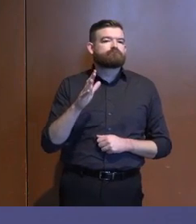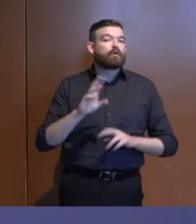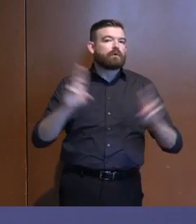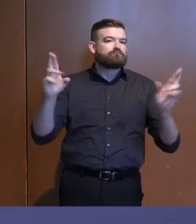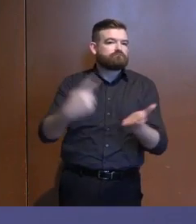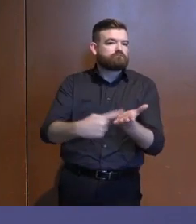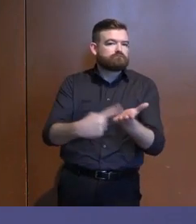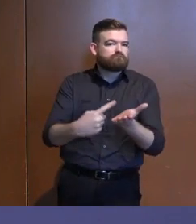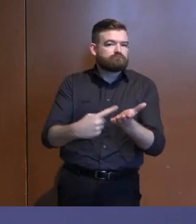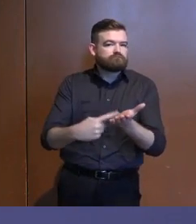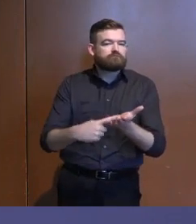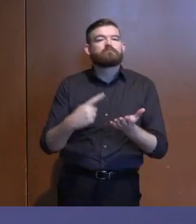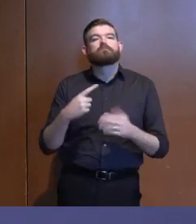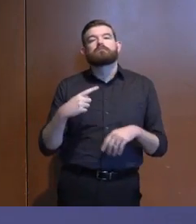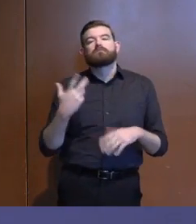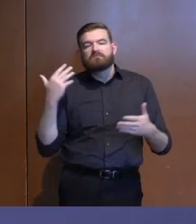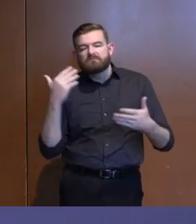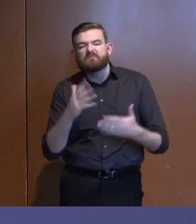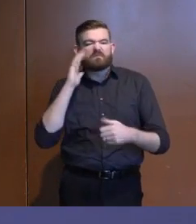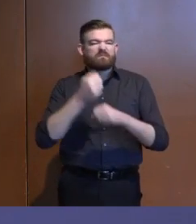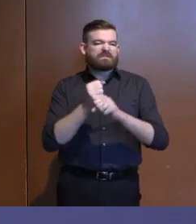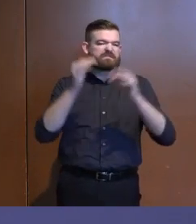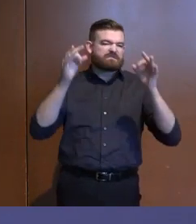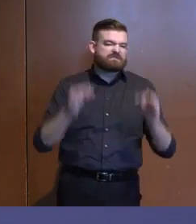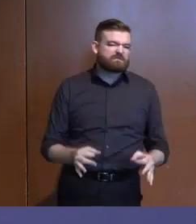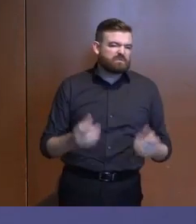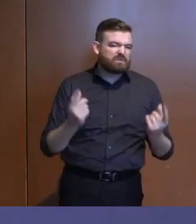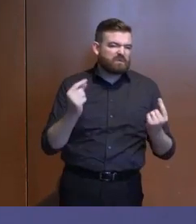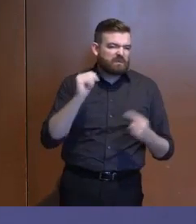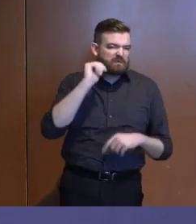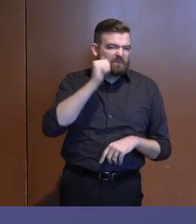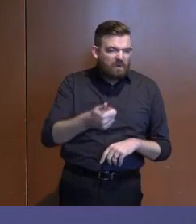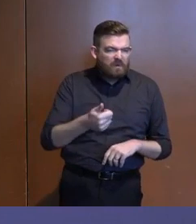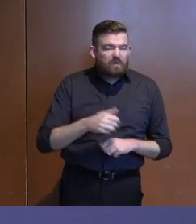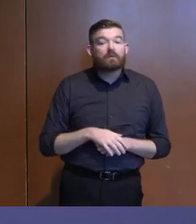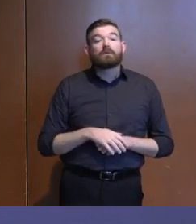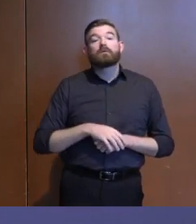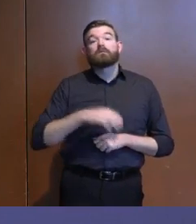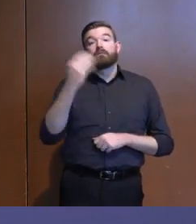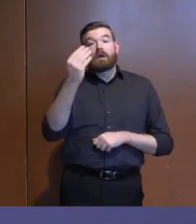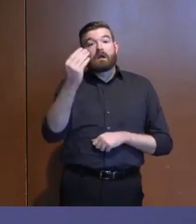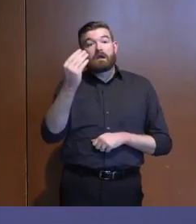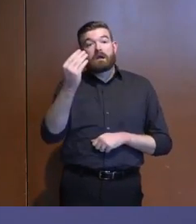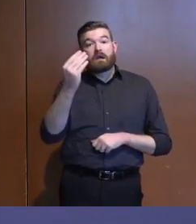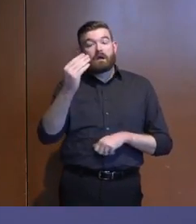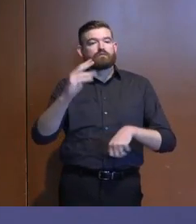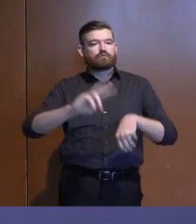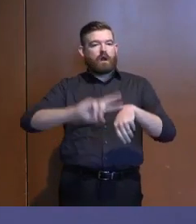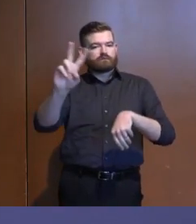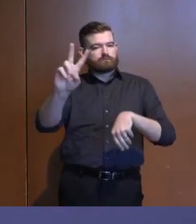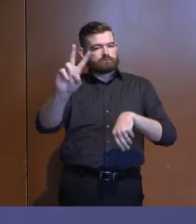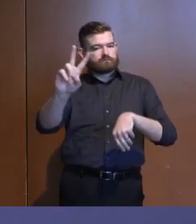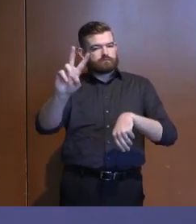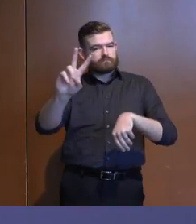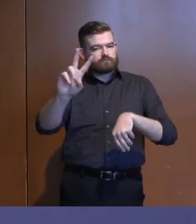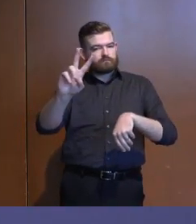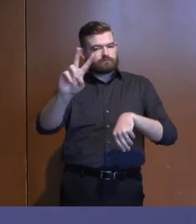Monday, even though we said we were going to go to 1 o'clock for our briefings, we're actually going to be at 2 o'clock on Monday, I believe, right here, Mahan, at the War